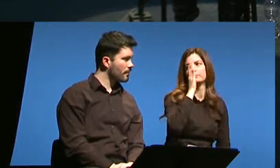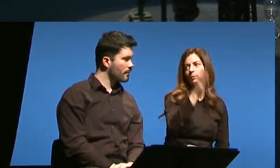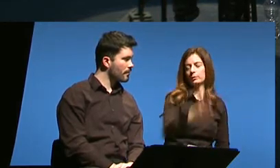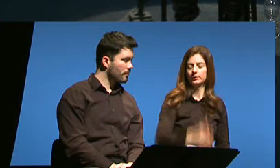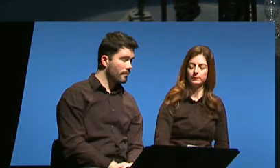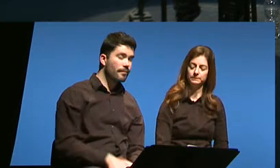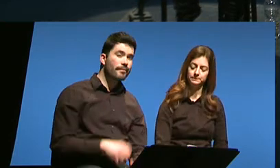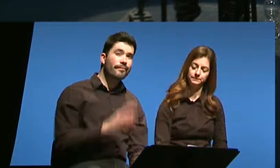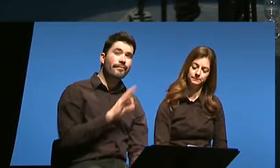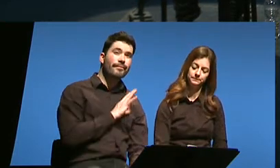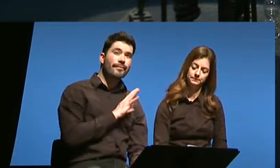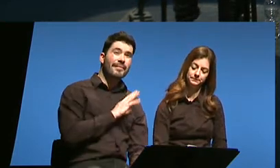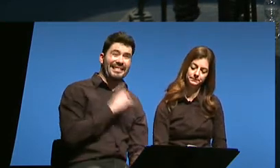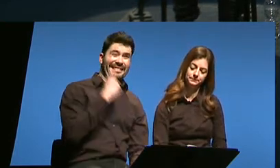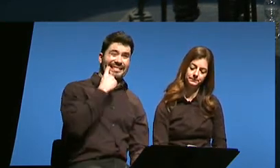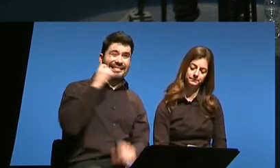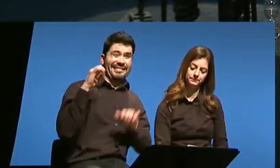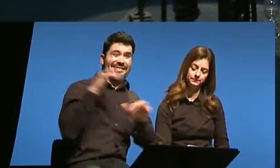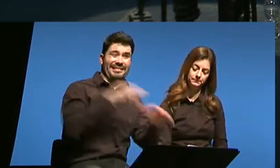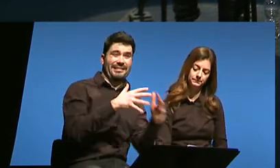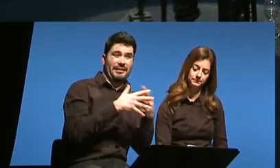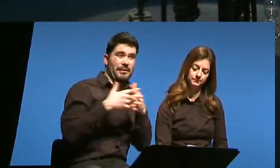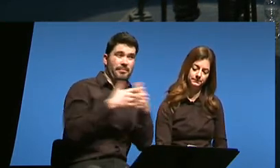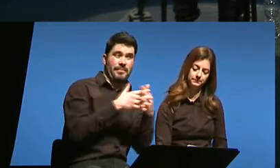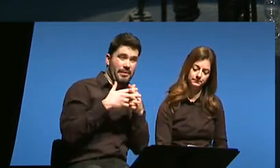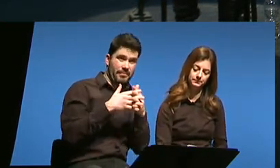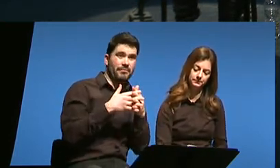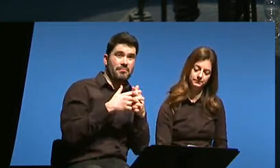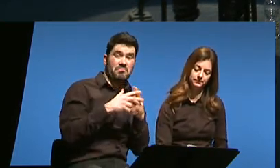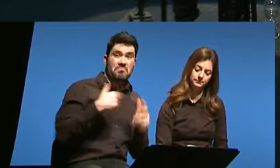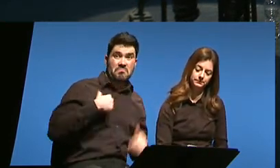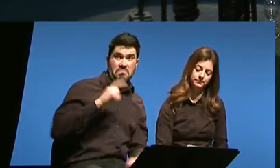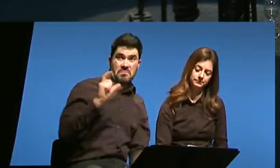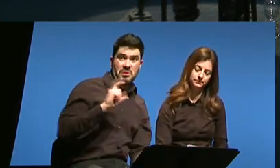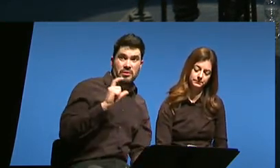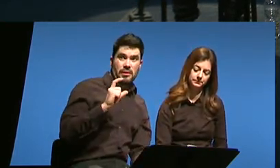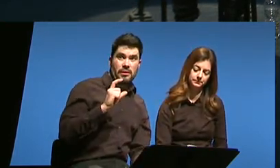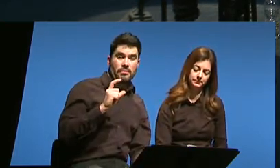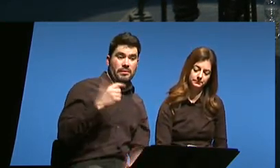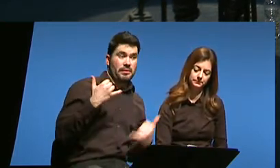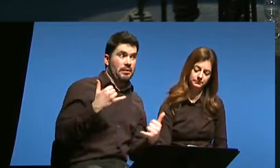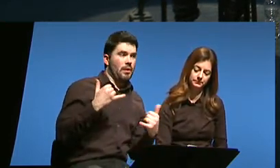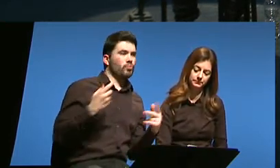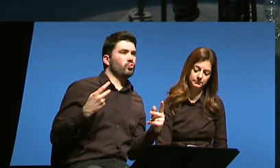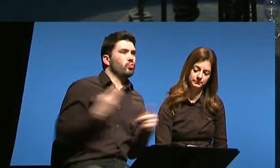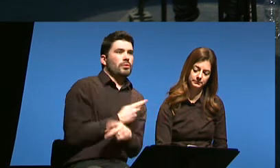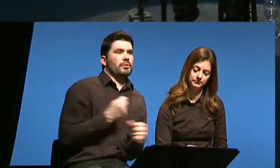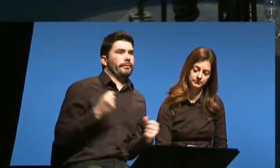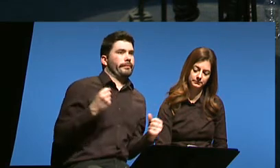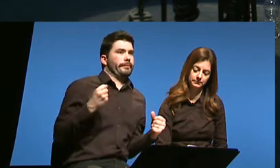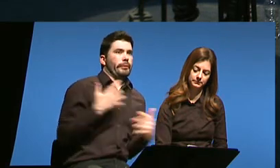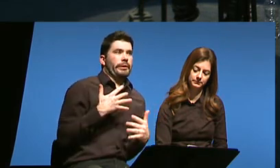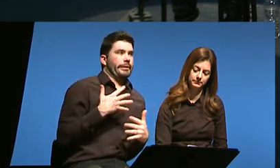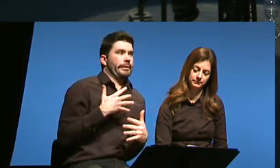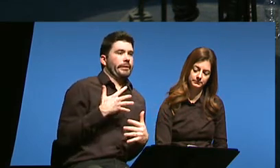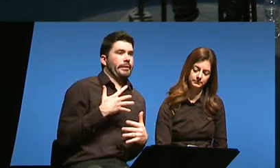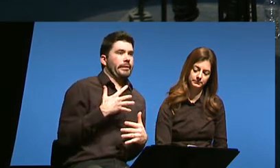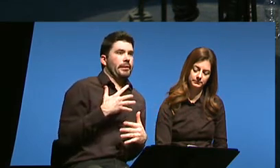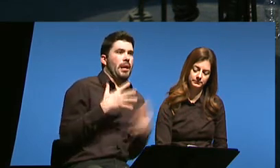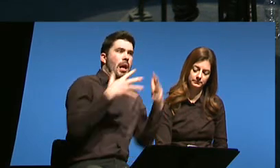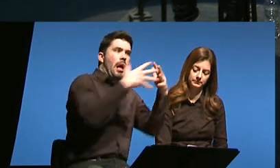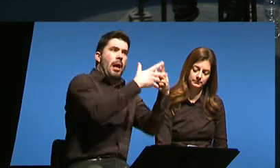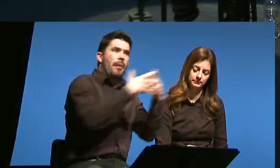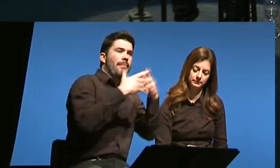immigrant, I feel more afraid than any time before. The Muslim ban shows that America is no longer the